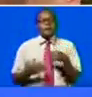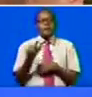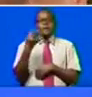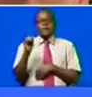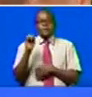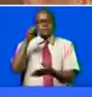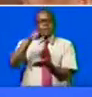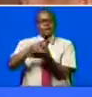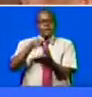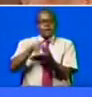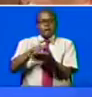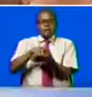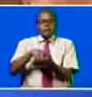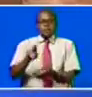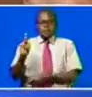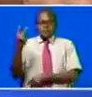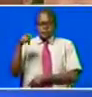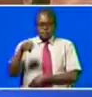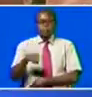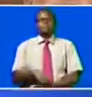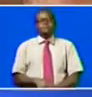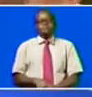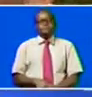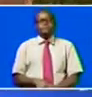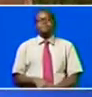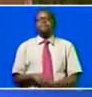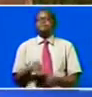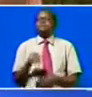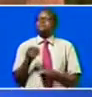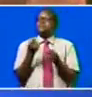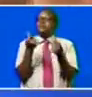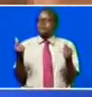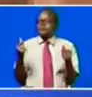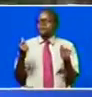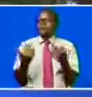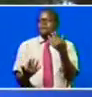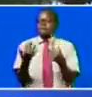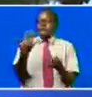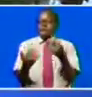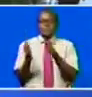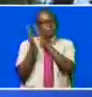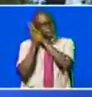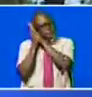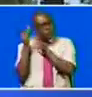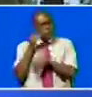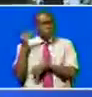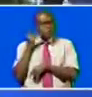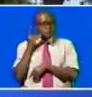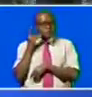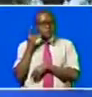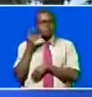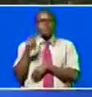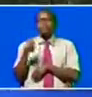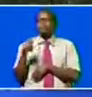cases of incidences across the country. There has been very minimal number of fires this year. The latest unrest is not only